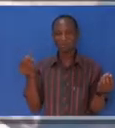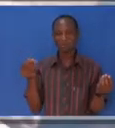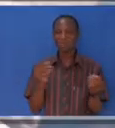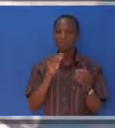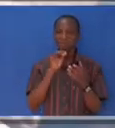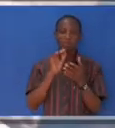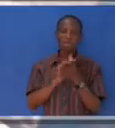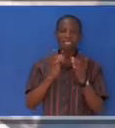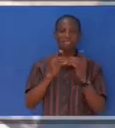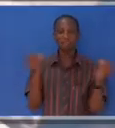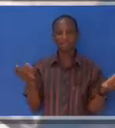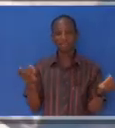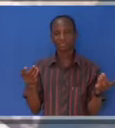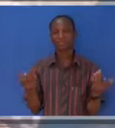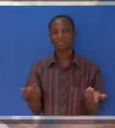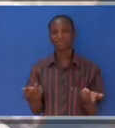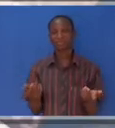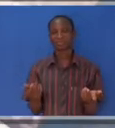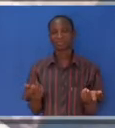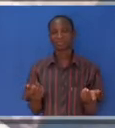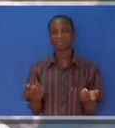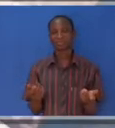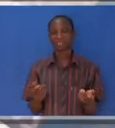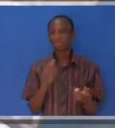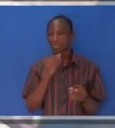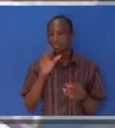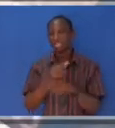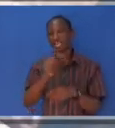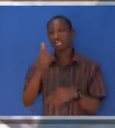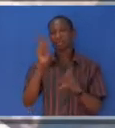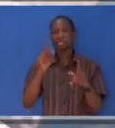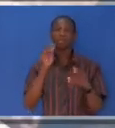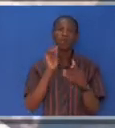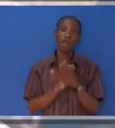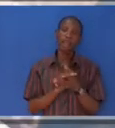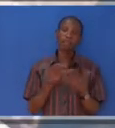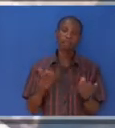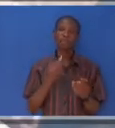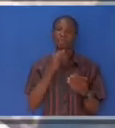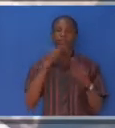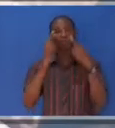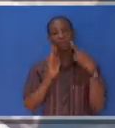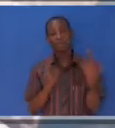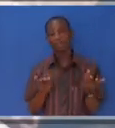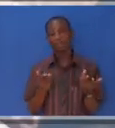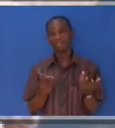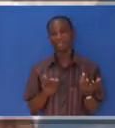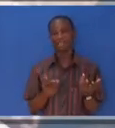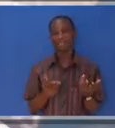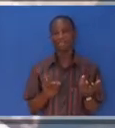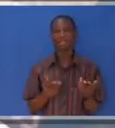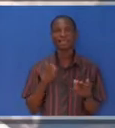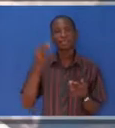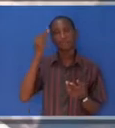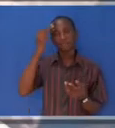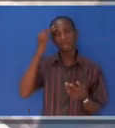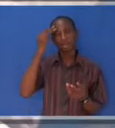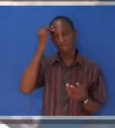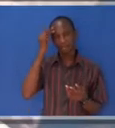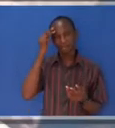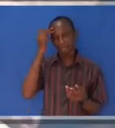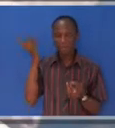yense ya ware onko ta onko fa obiyire onko ye onko wi ade onko ye hwe mentally retarded